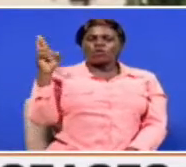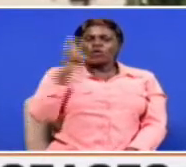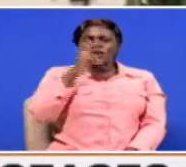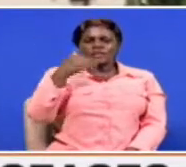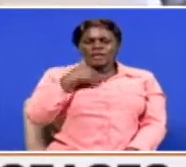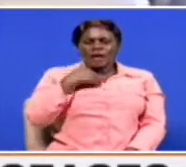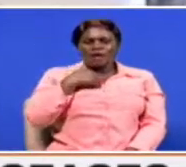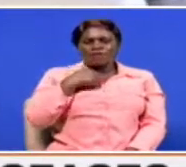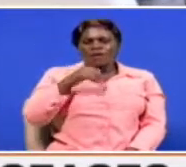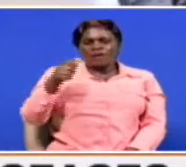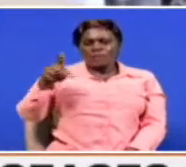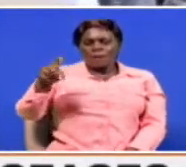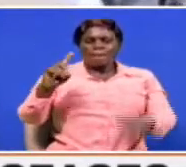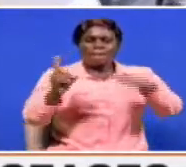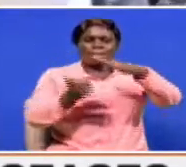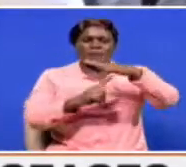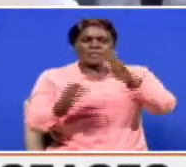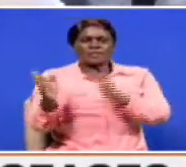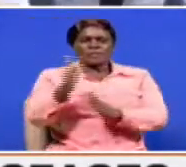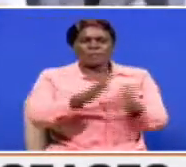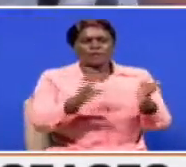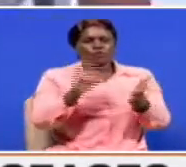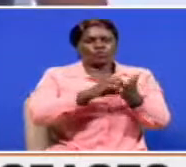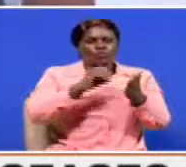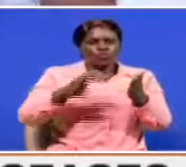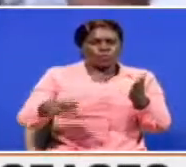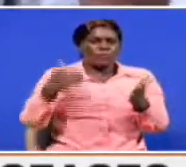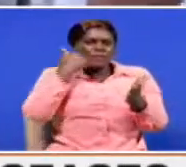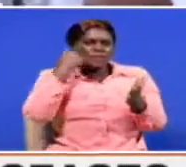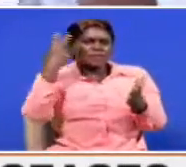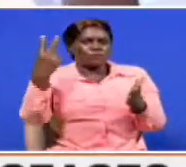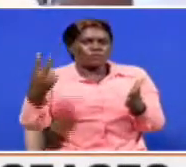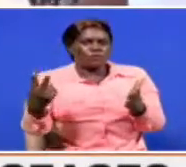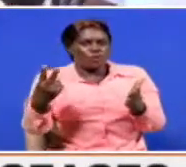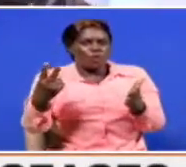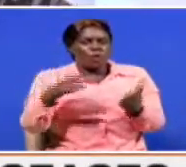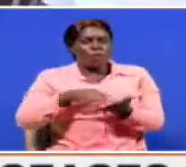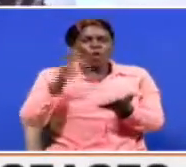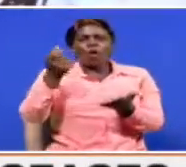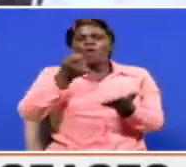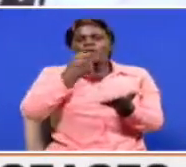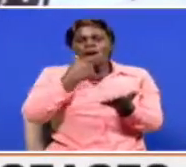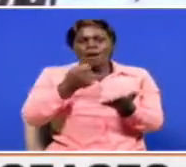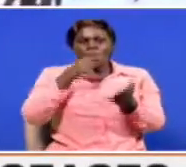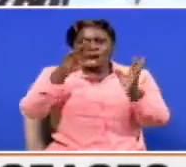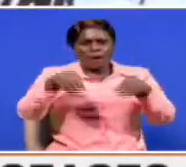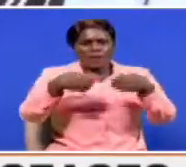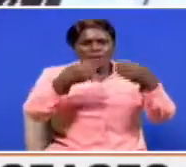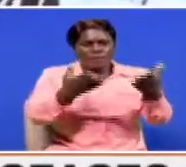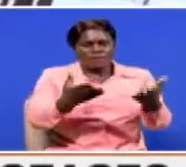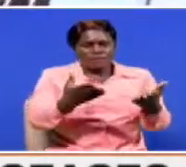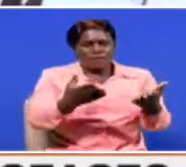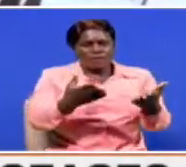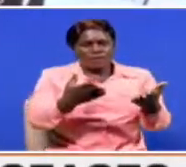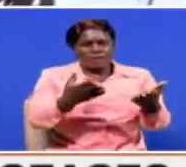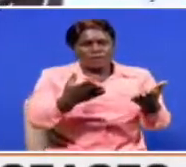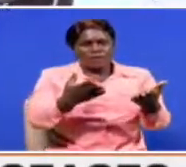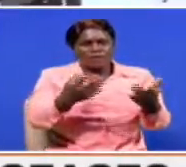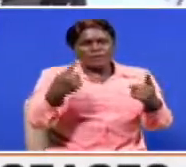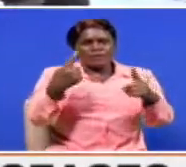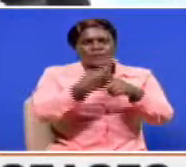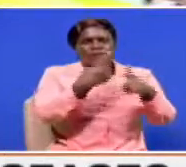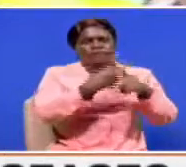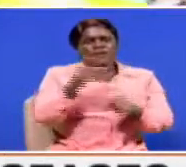of bilharzia. The ministry plans to eradicate 2 diseases with more doses of drugs scheduled to be administered across